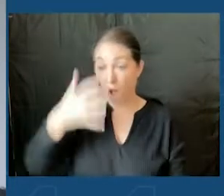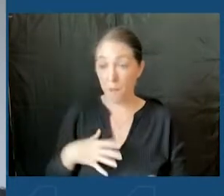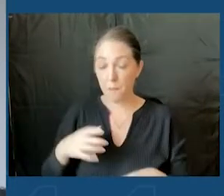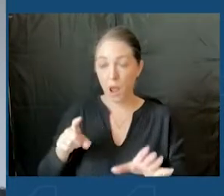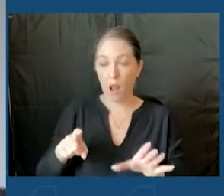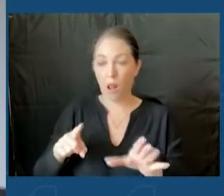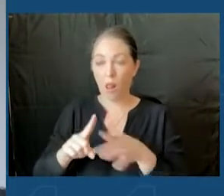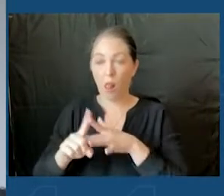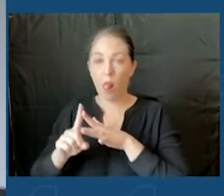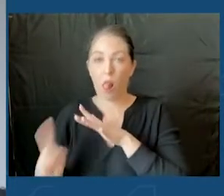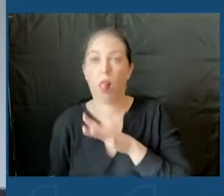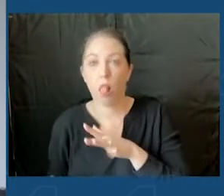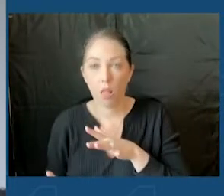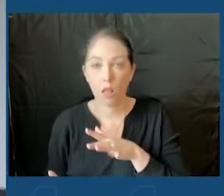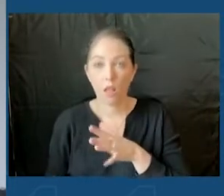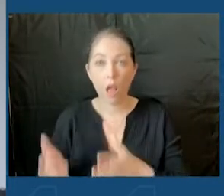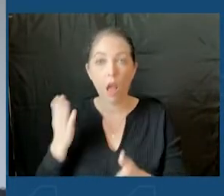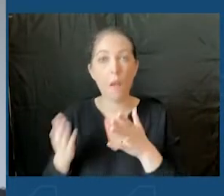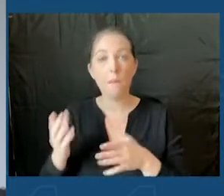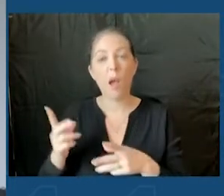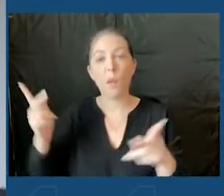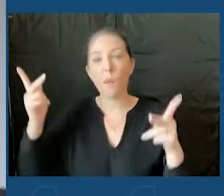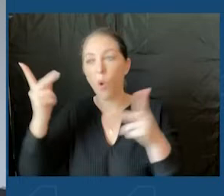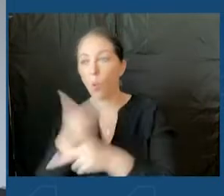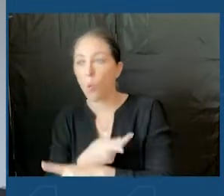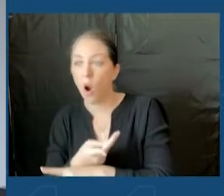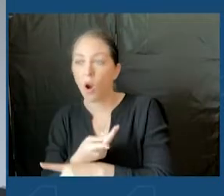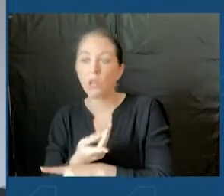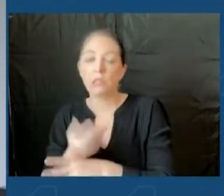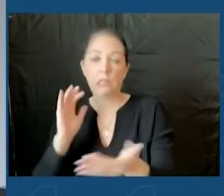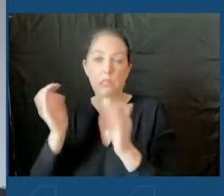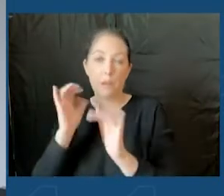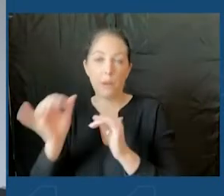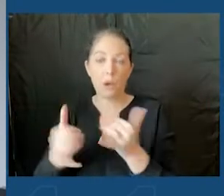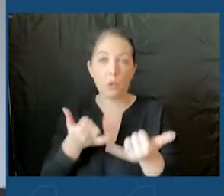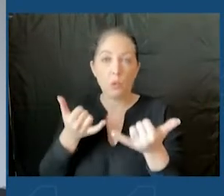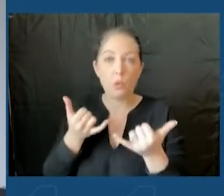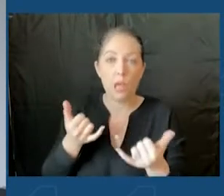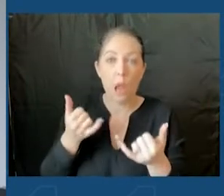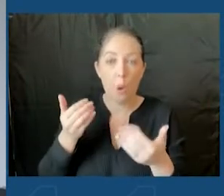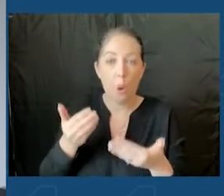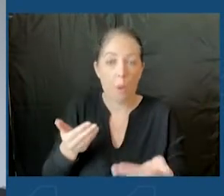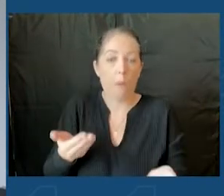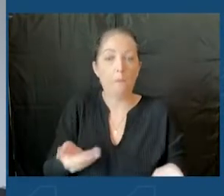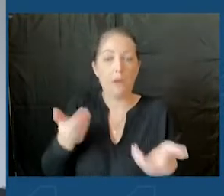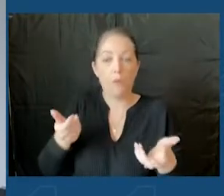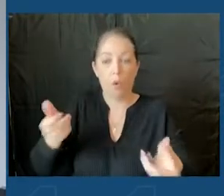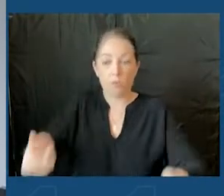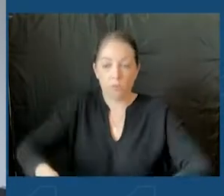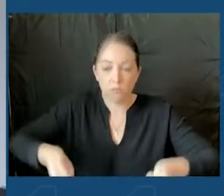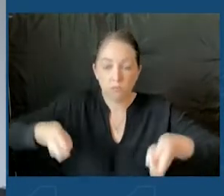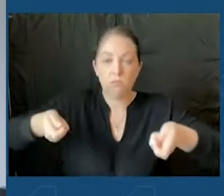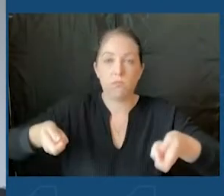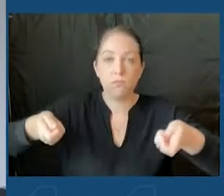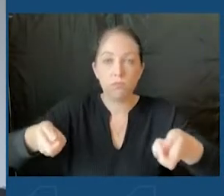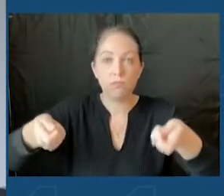may have been in a worse condition than what he was before they picked up the mat. And what we have right now is we have the